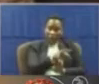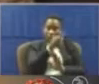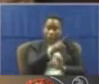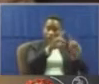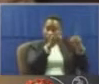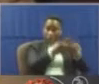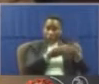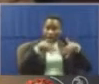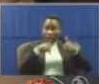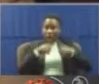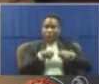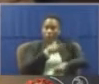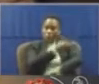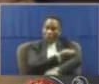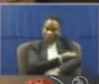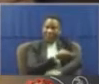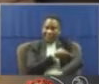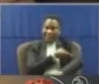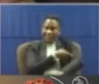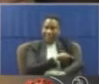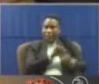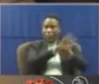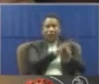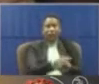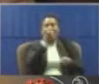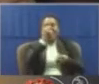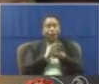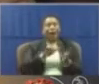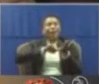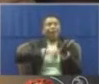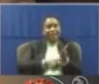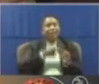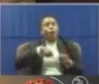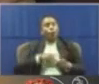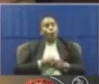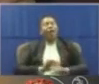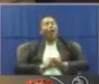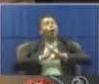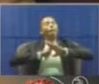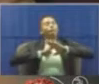COVID-19 vaccines, and we wish to emphasize that we are opposed to mandatory